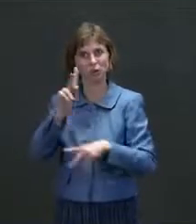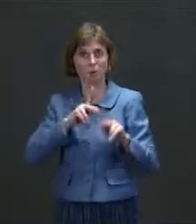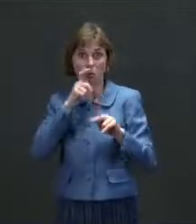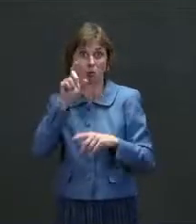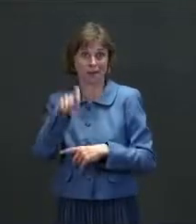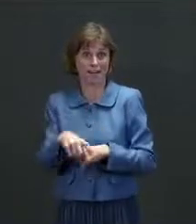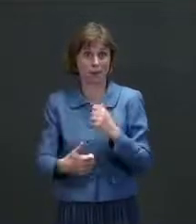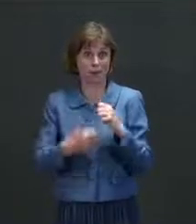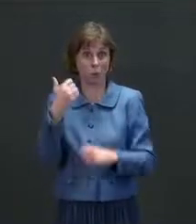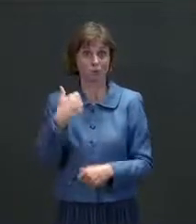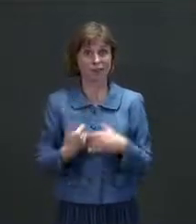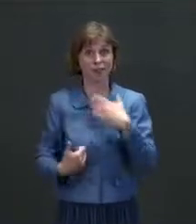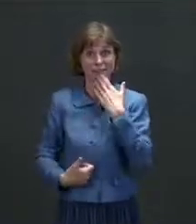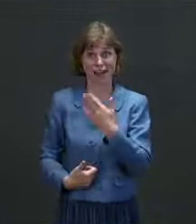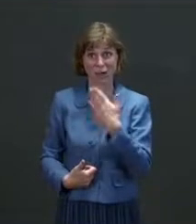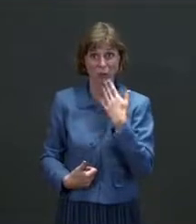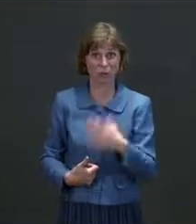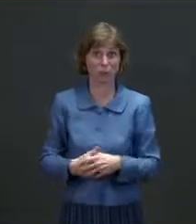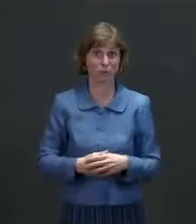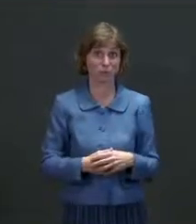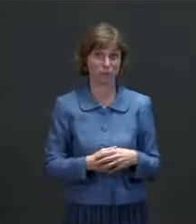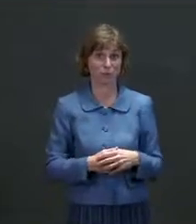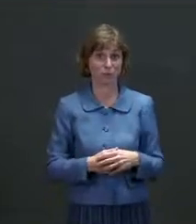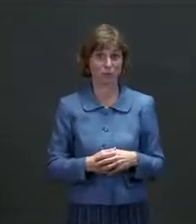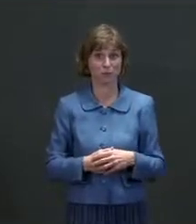Thank you. Thank you, ma'am.